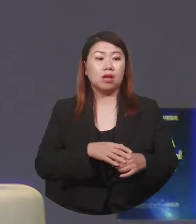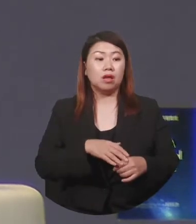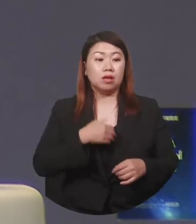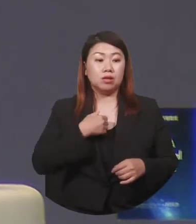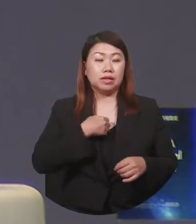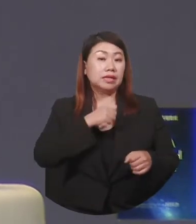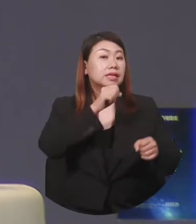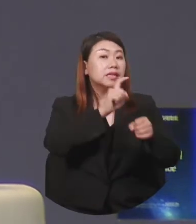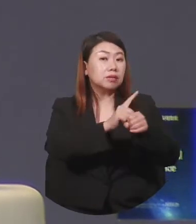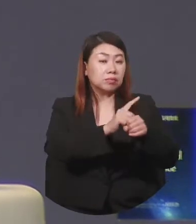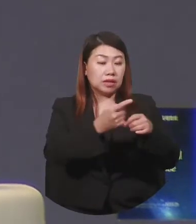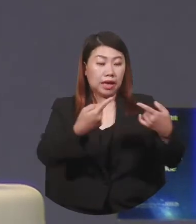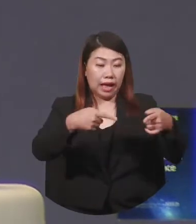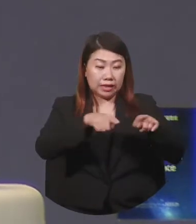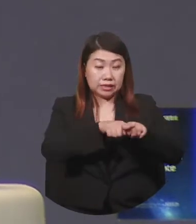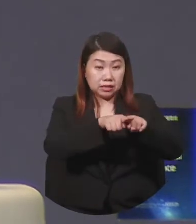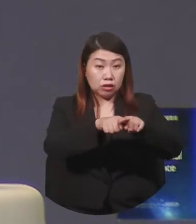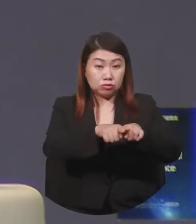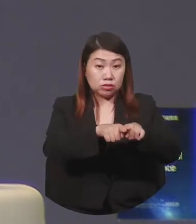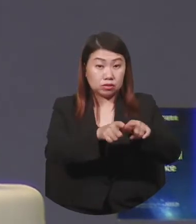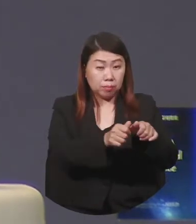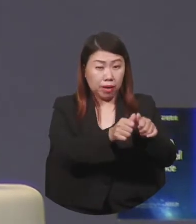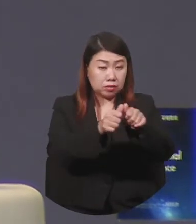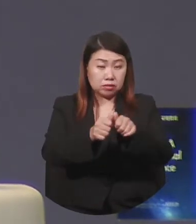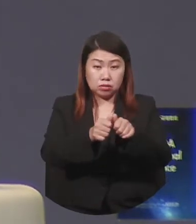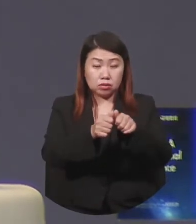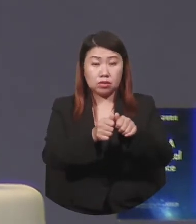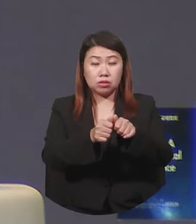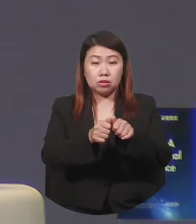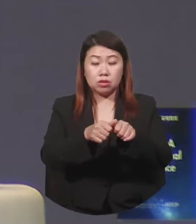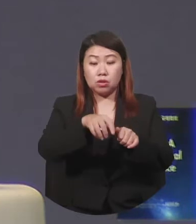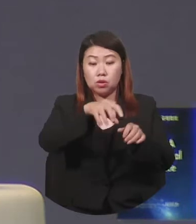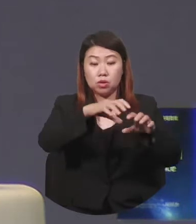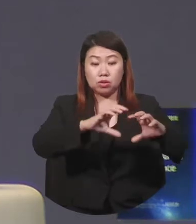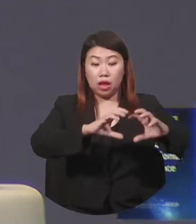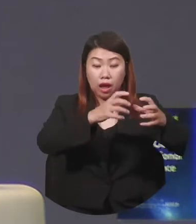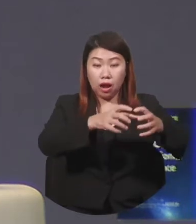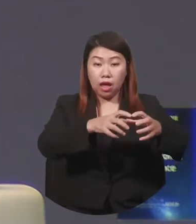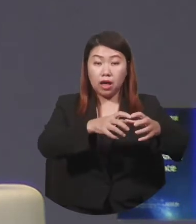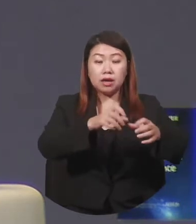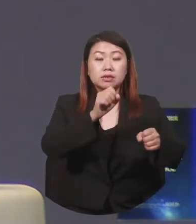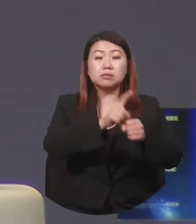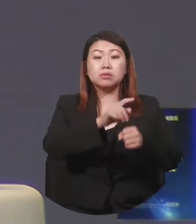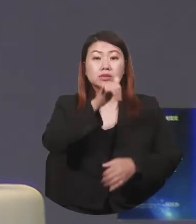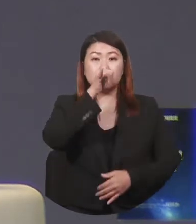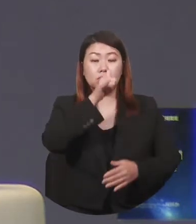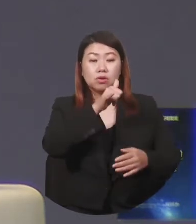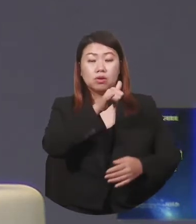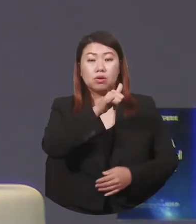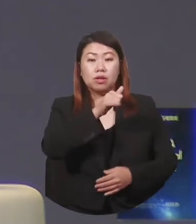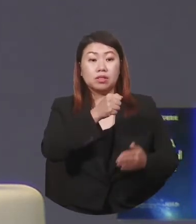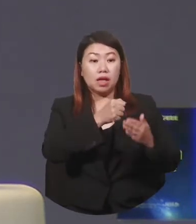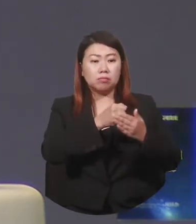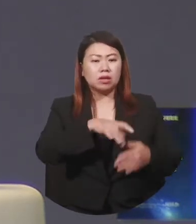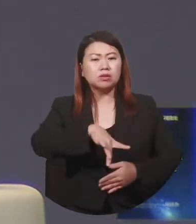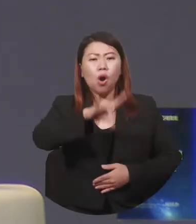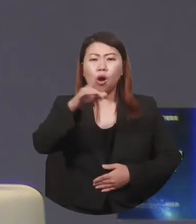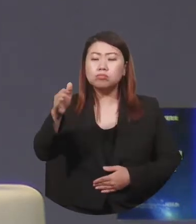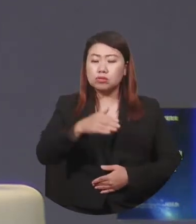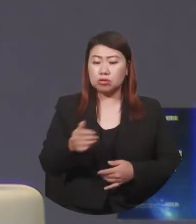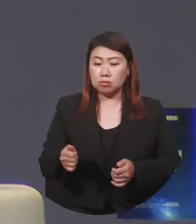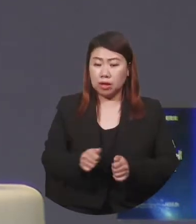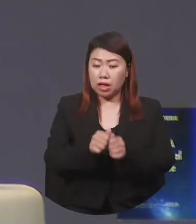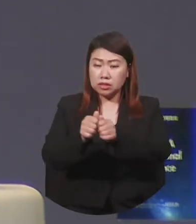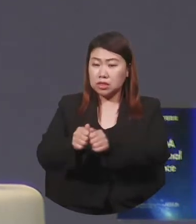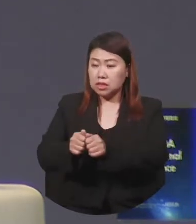just to follow up, I would just to maybe you can chip in and also can do the